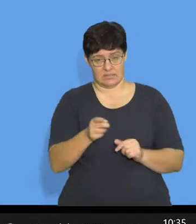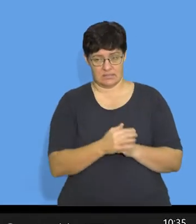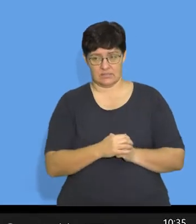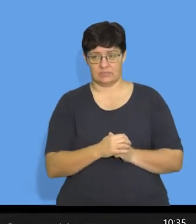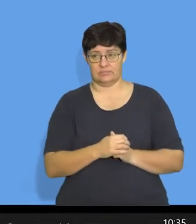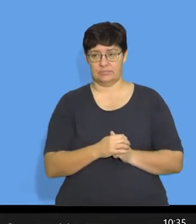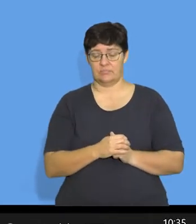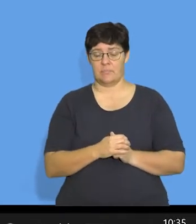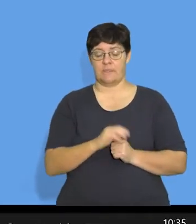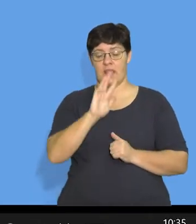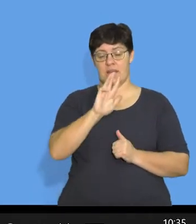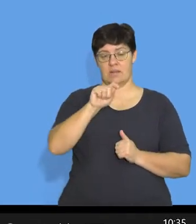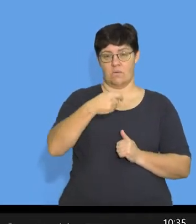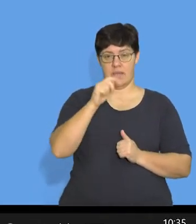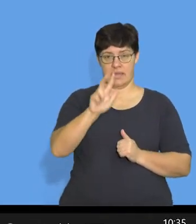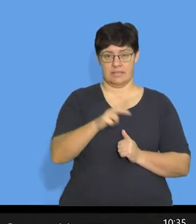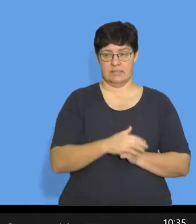by 9,8,